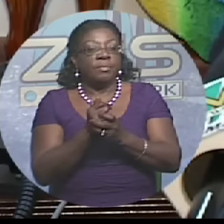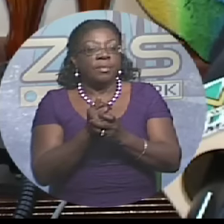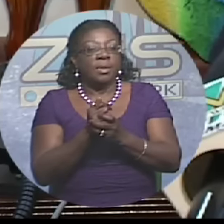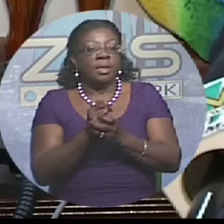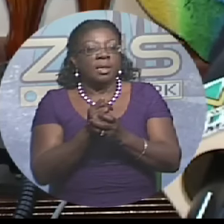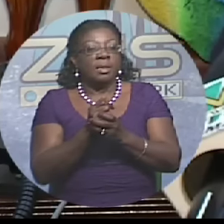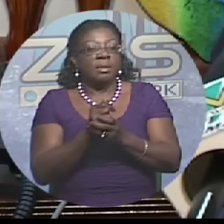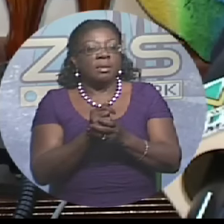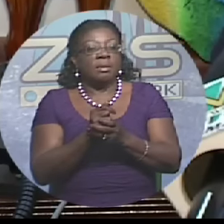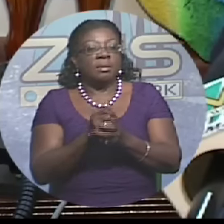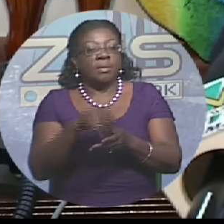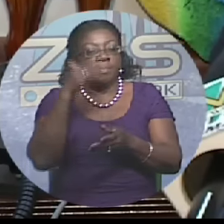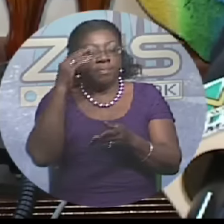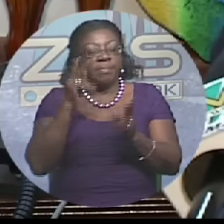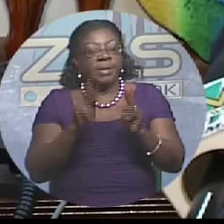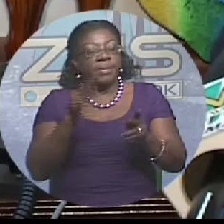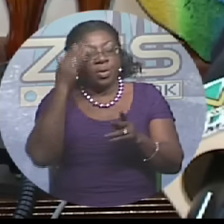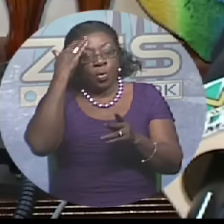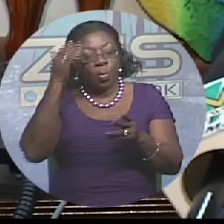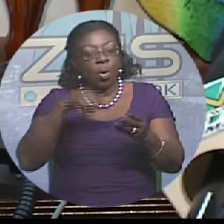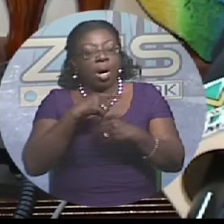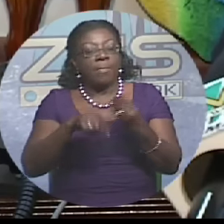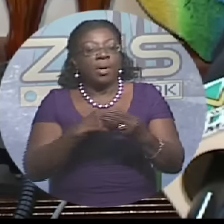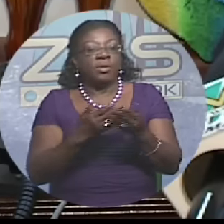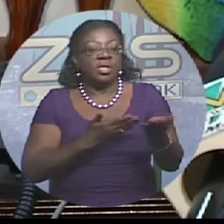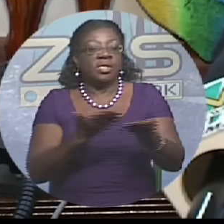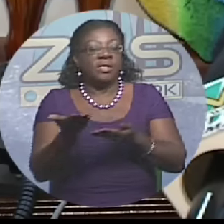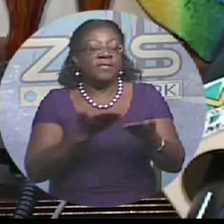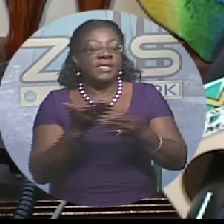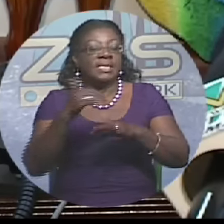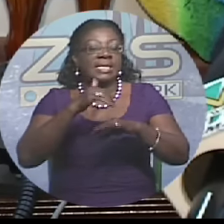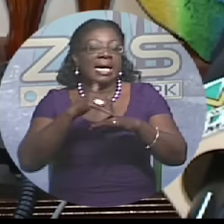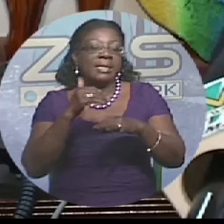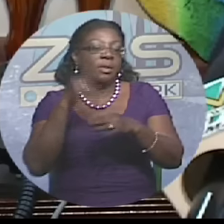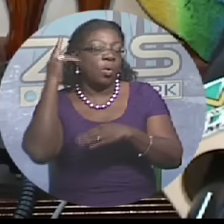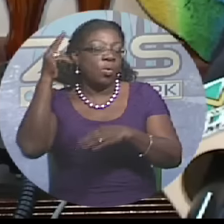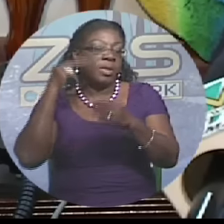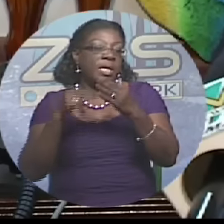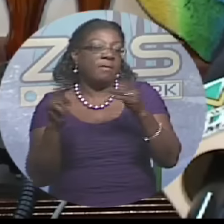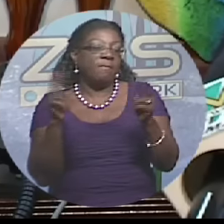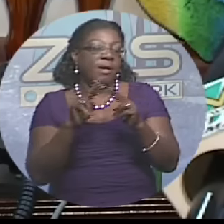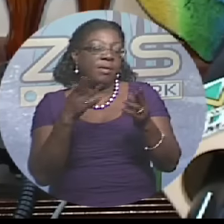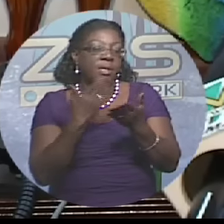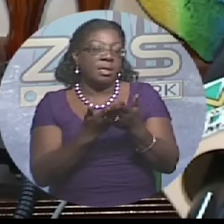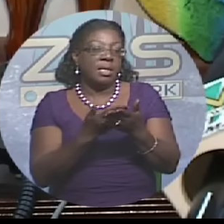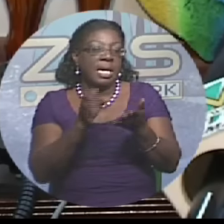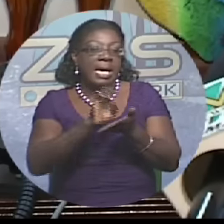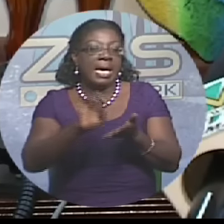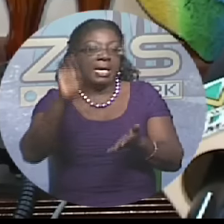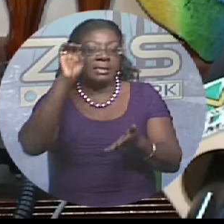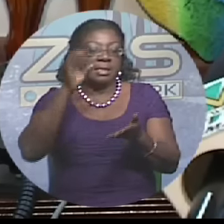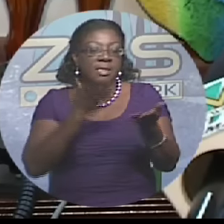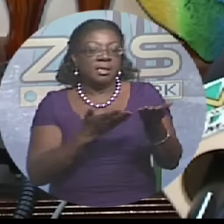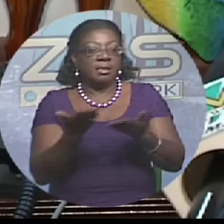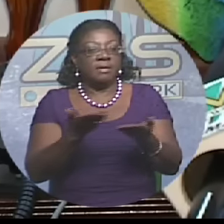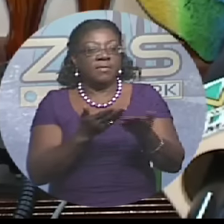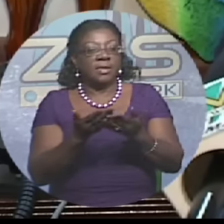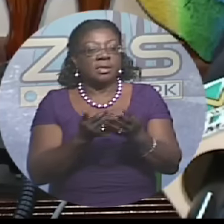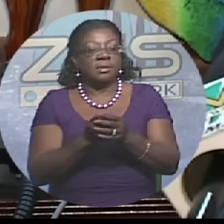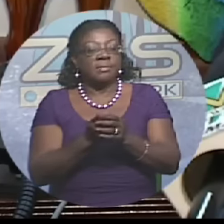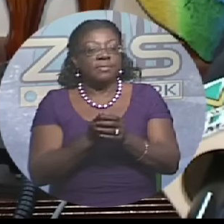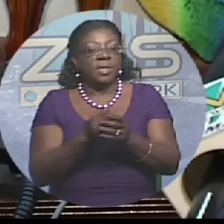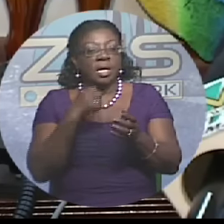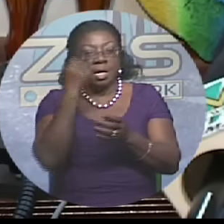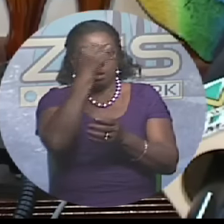people that know a lot about it, our bookers, our wedding planners, all the big people that drive business cannot wait for it to open. They're not really bothered much